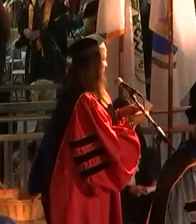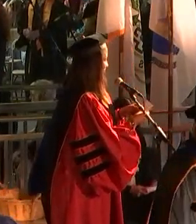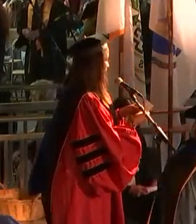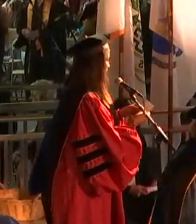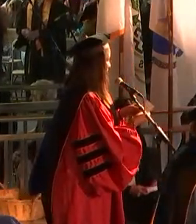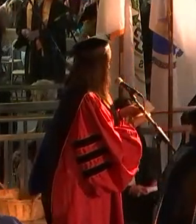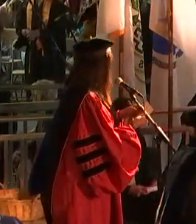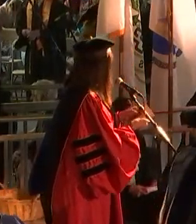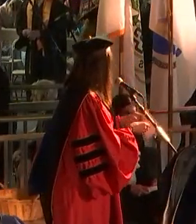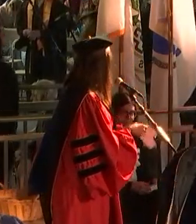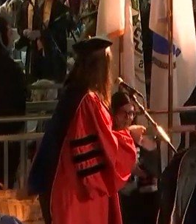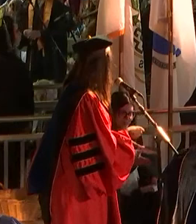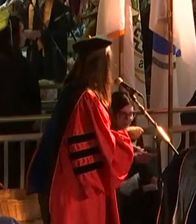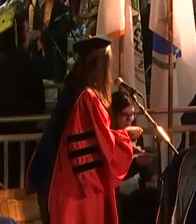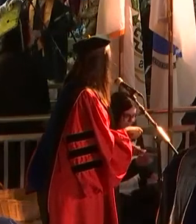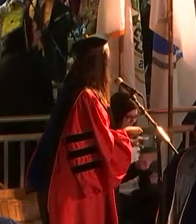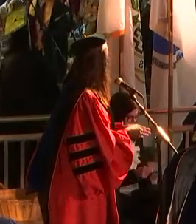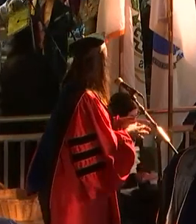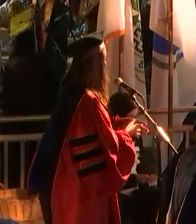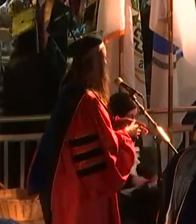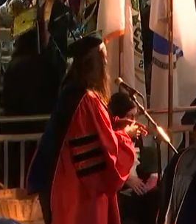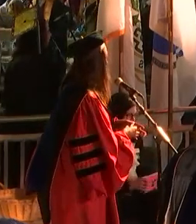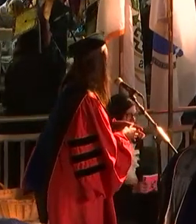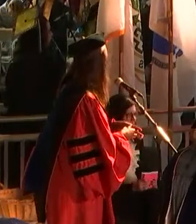Ursulina, my lady, Mercado.